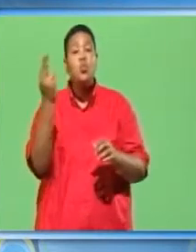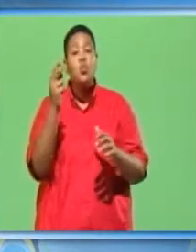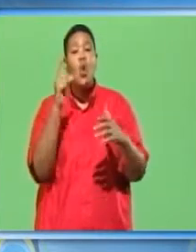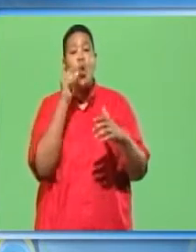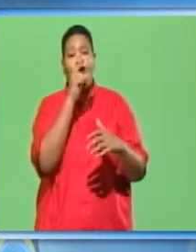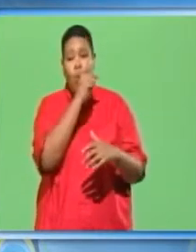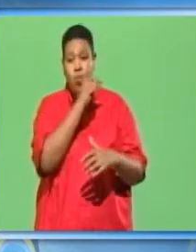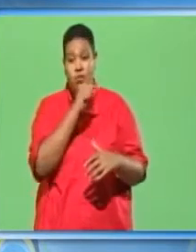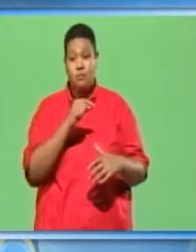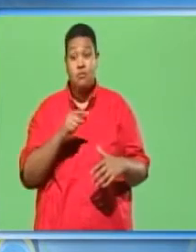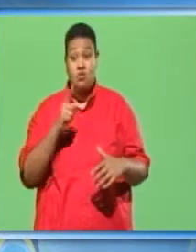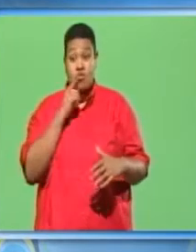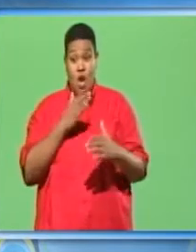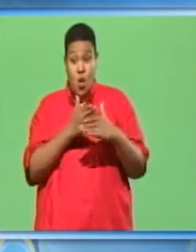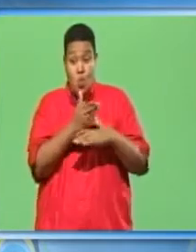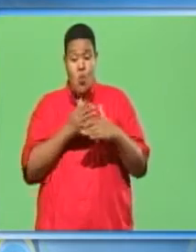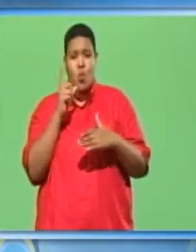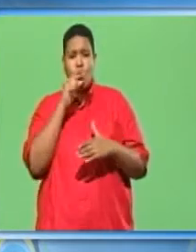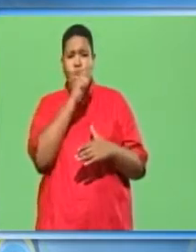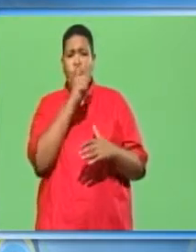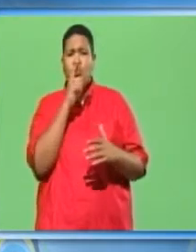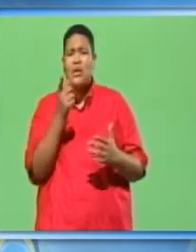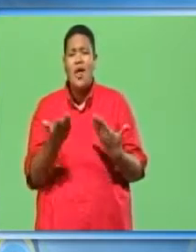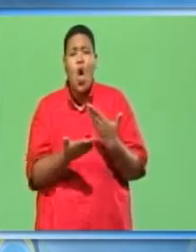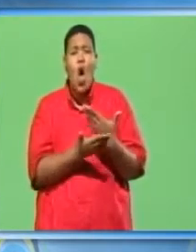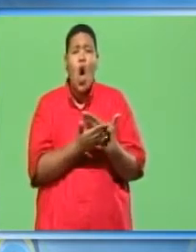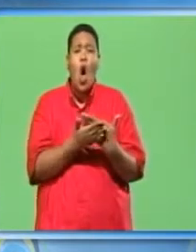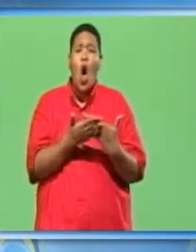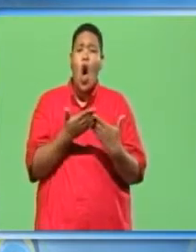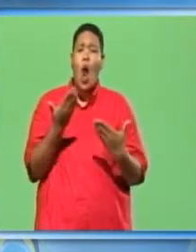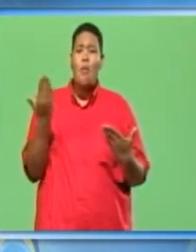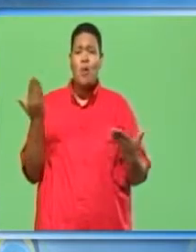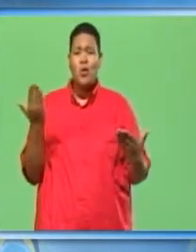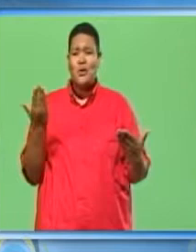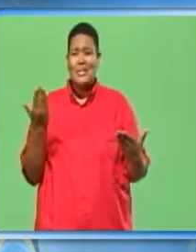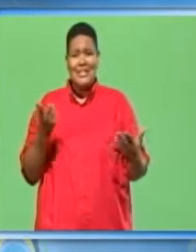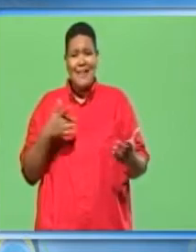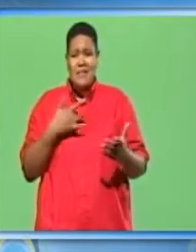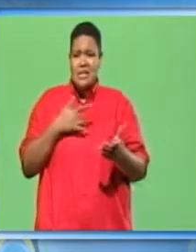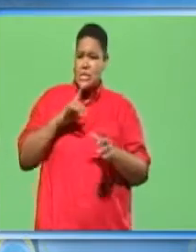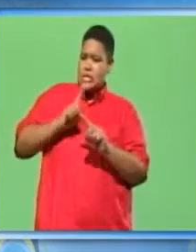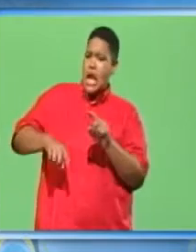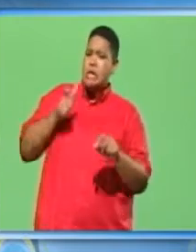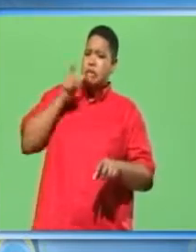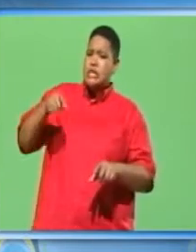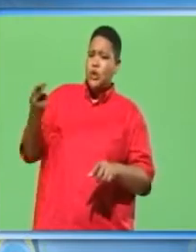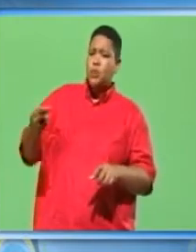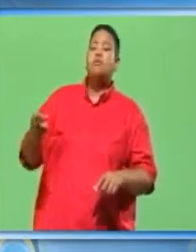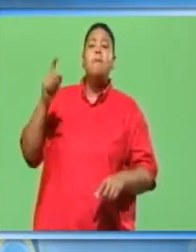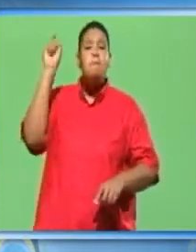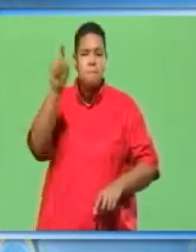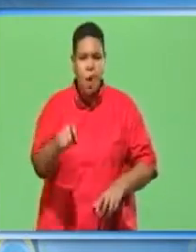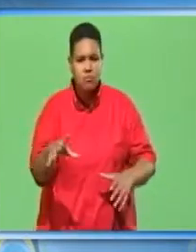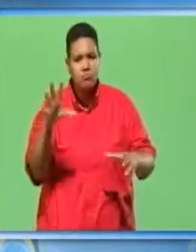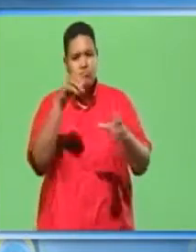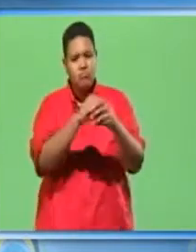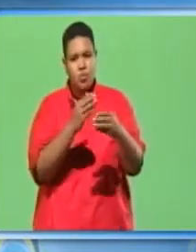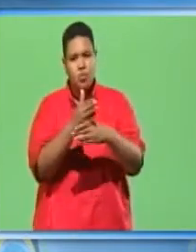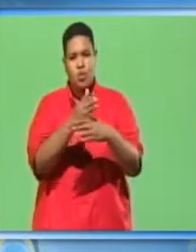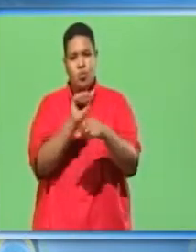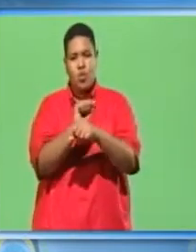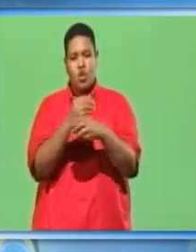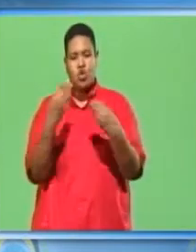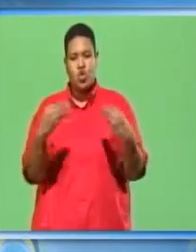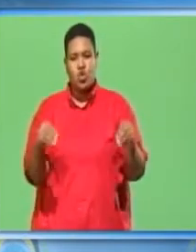glue. Wood glue is an almost indispensable material in a wood workshop. Glues were once